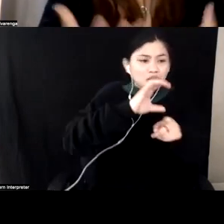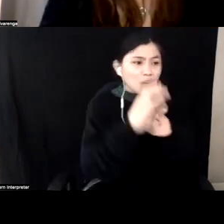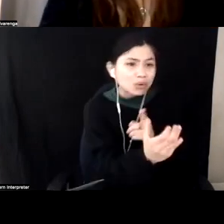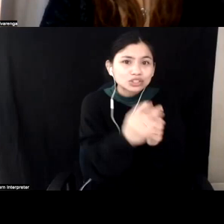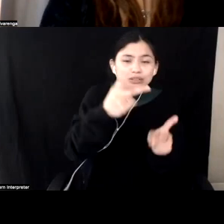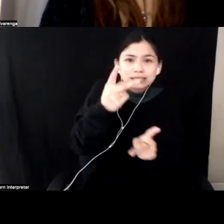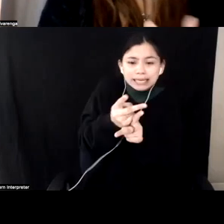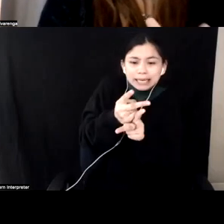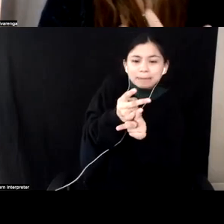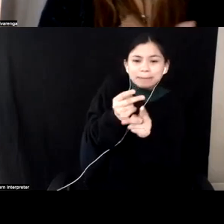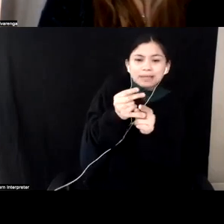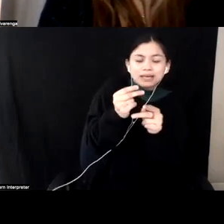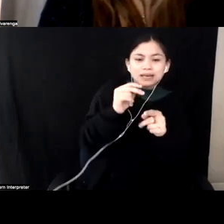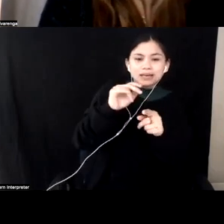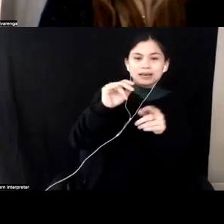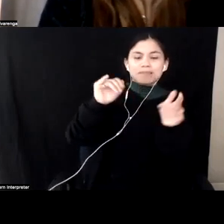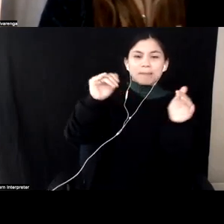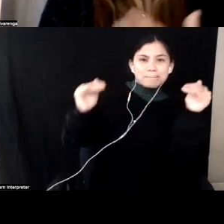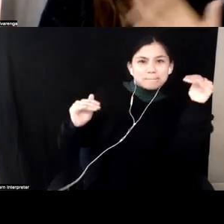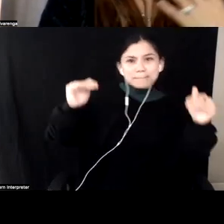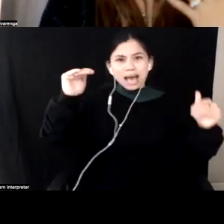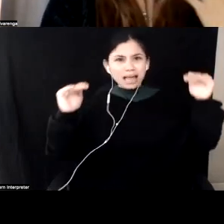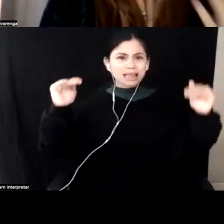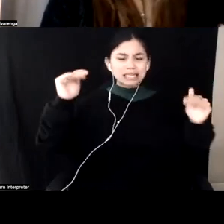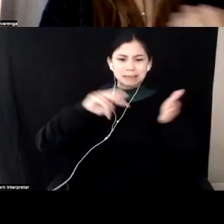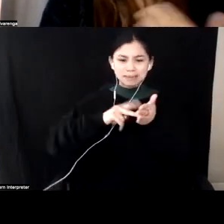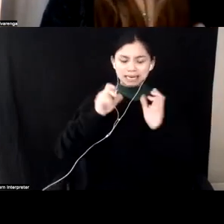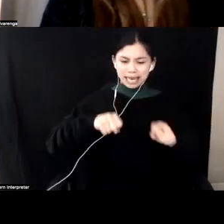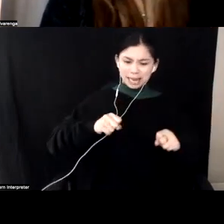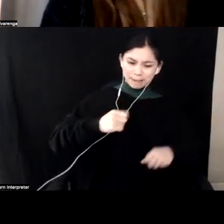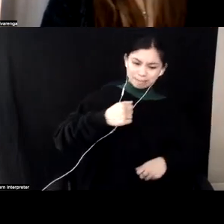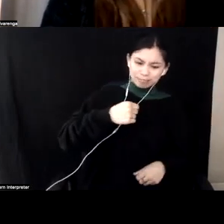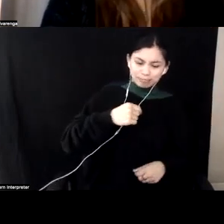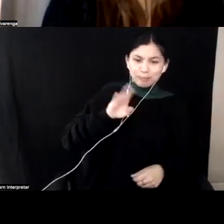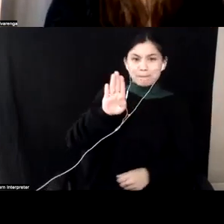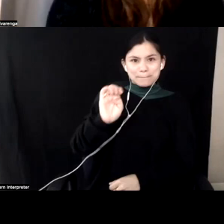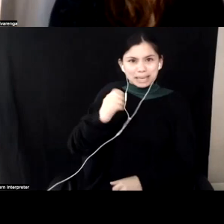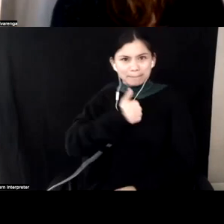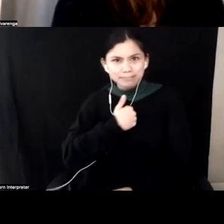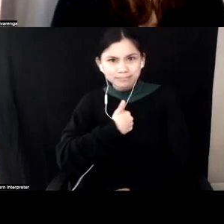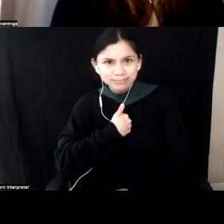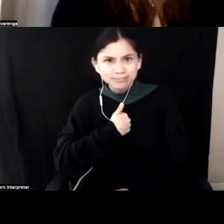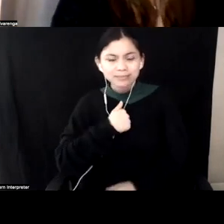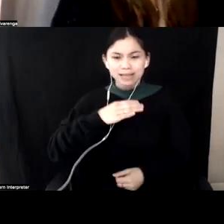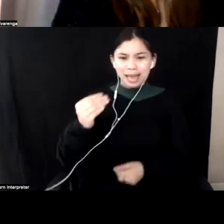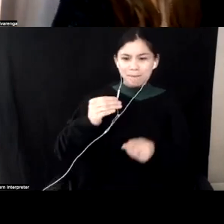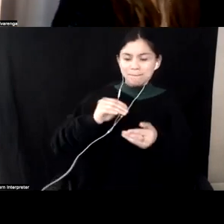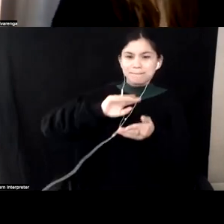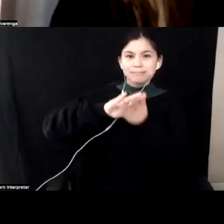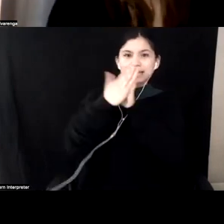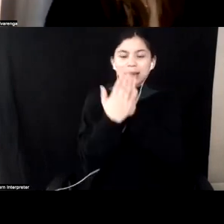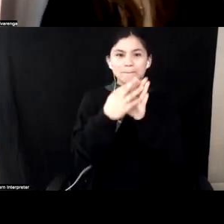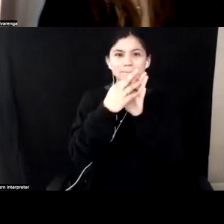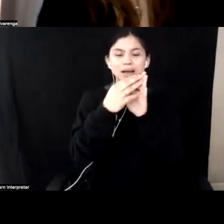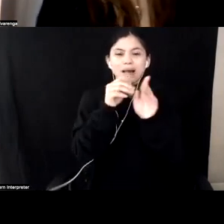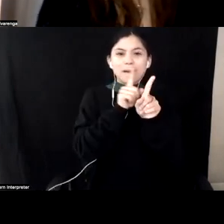balanced together. You get to become yourself and really teach and learn, model. And it